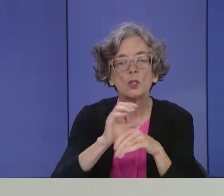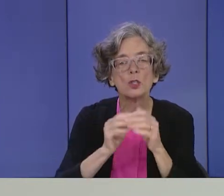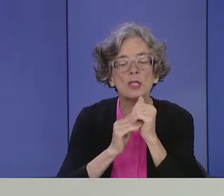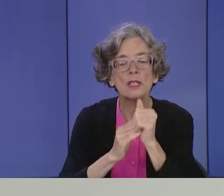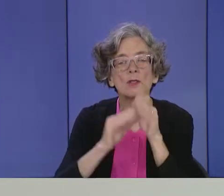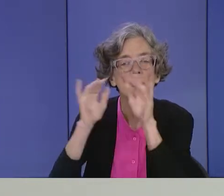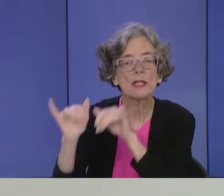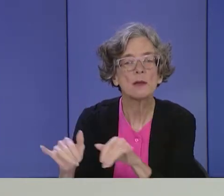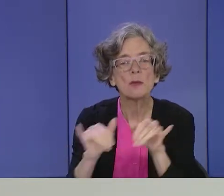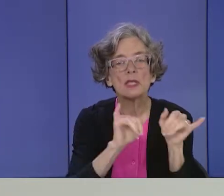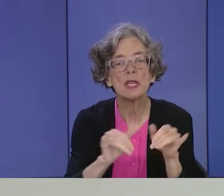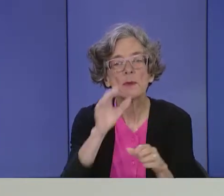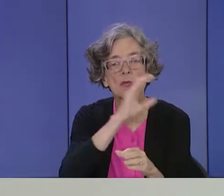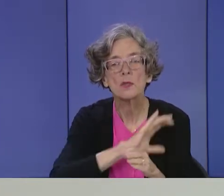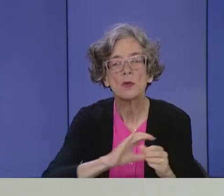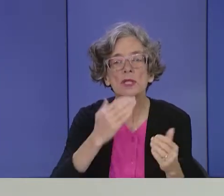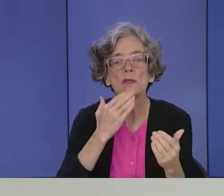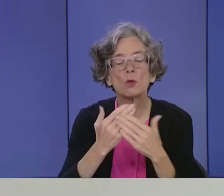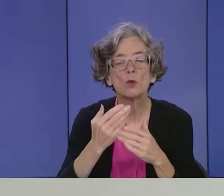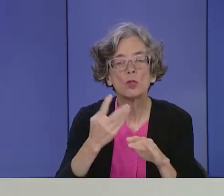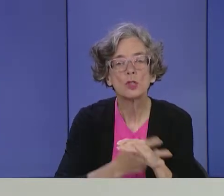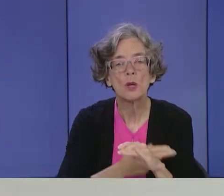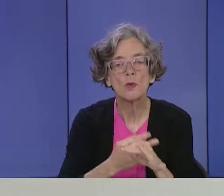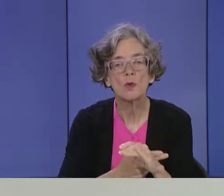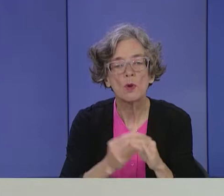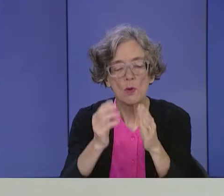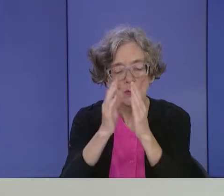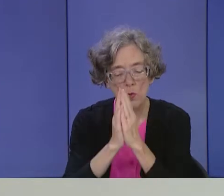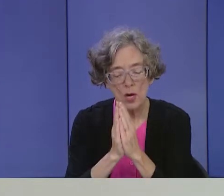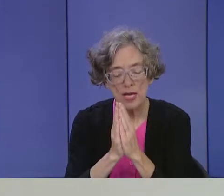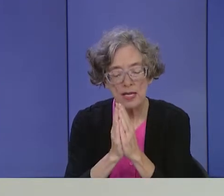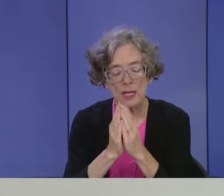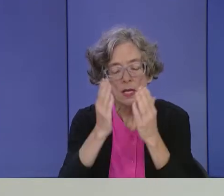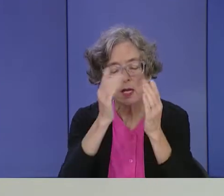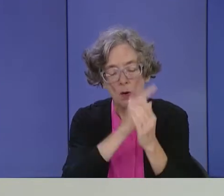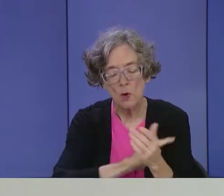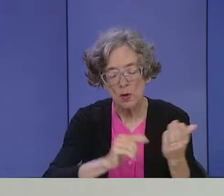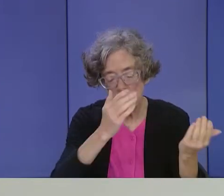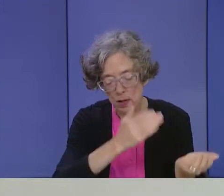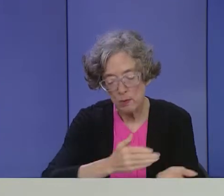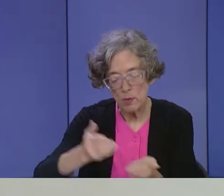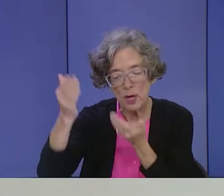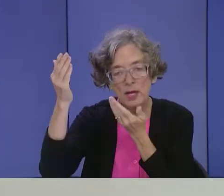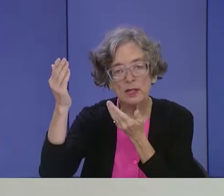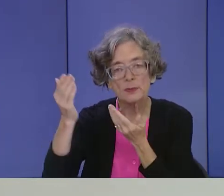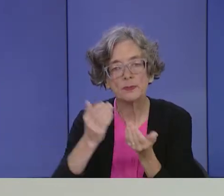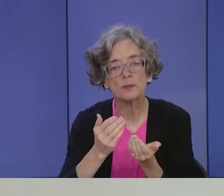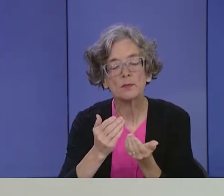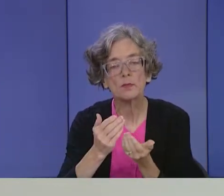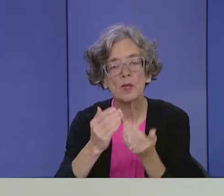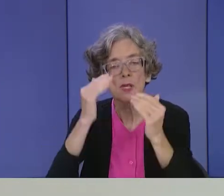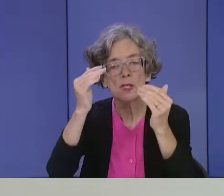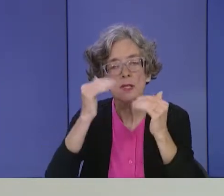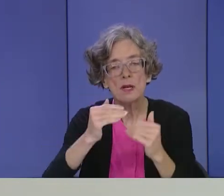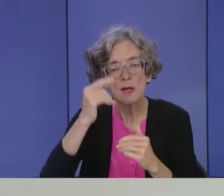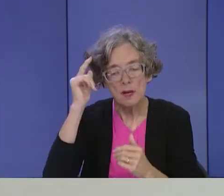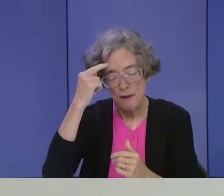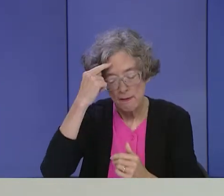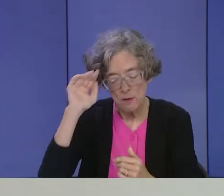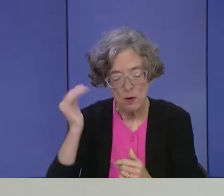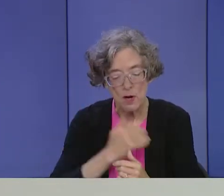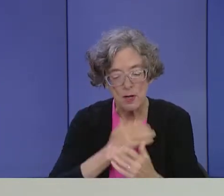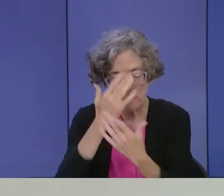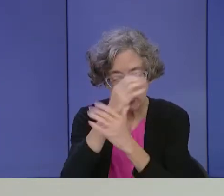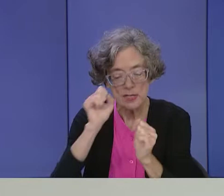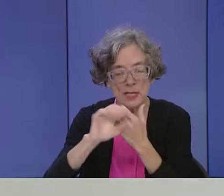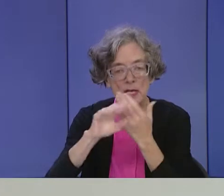imitate Christ as the Good Shepherd, we pray to the Lord. Lord, hear our prayer. For our president and all